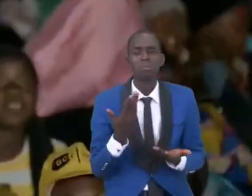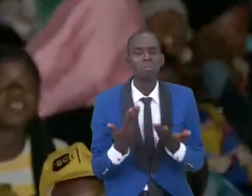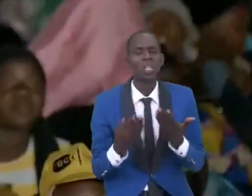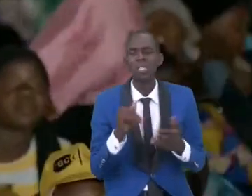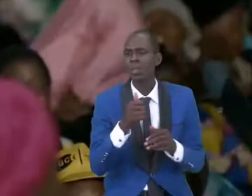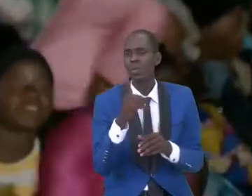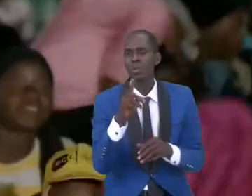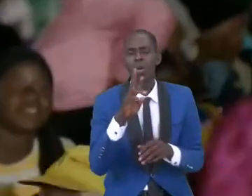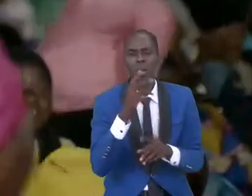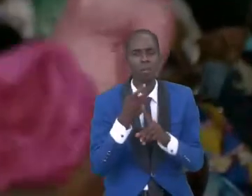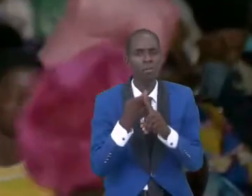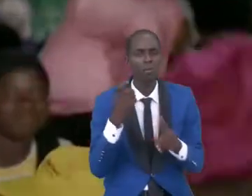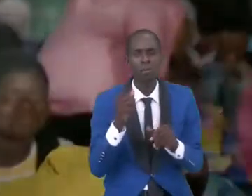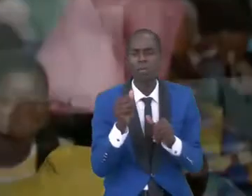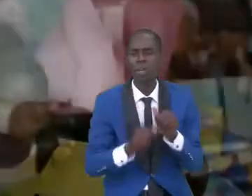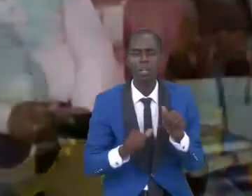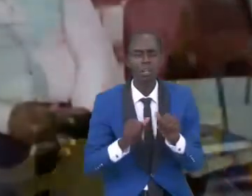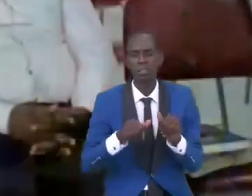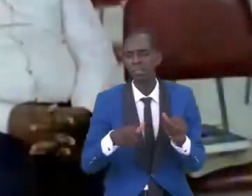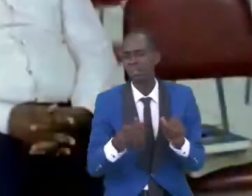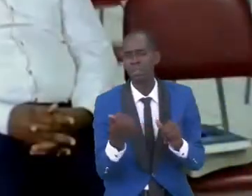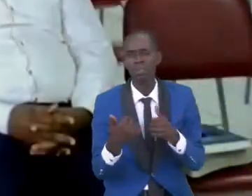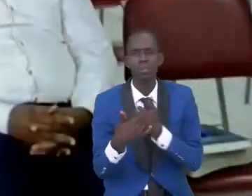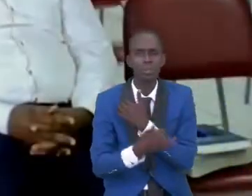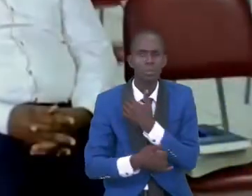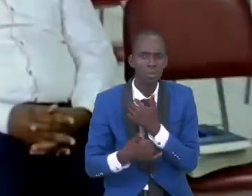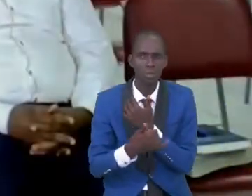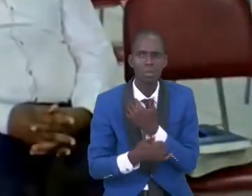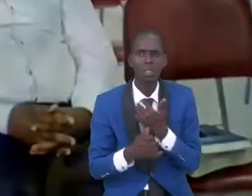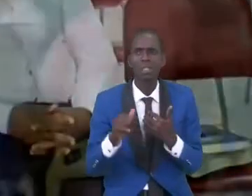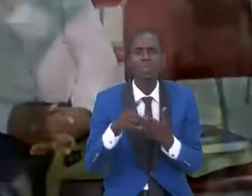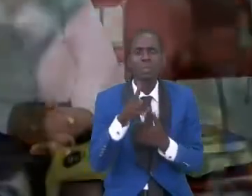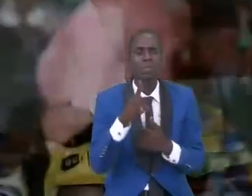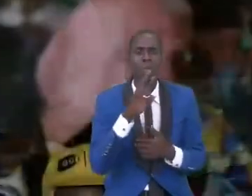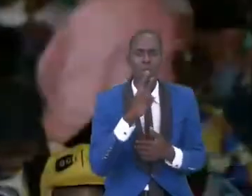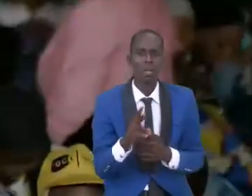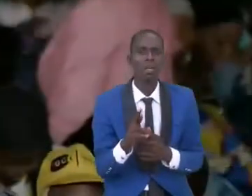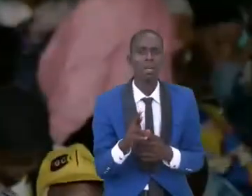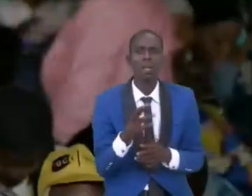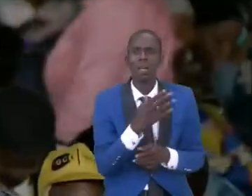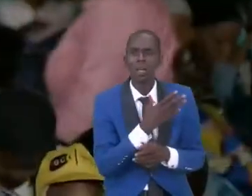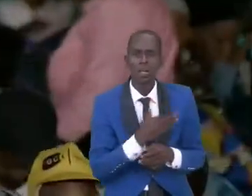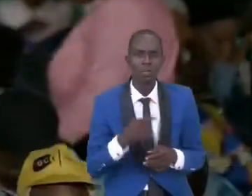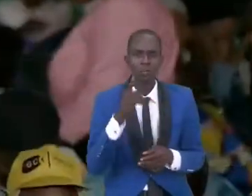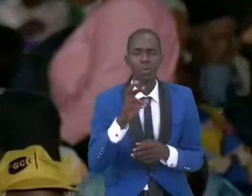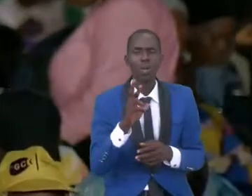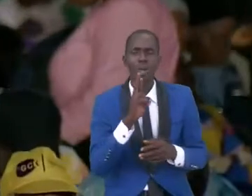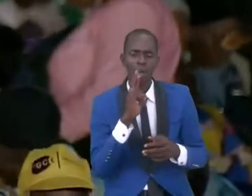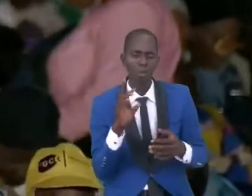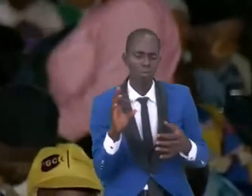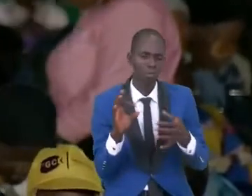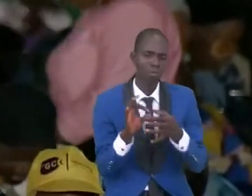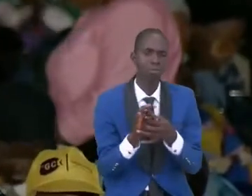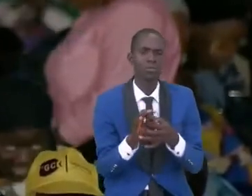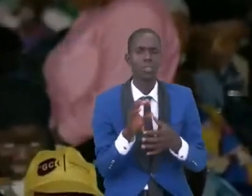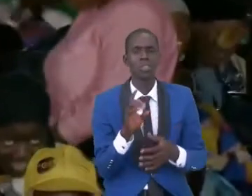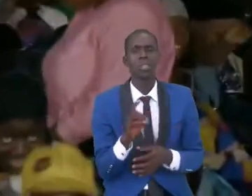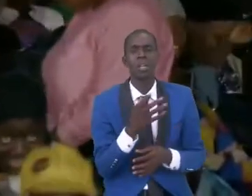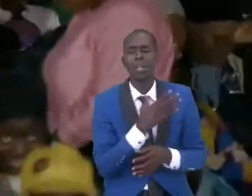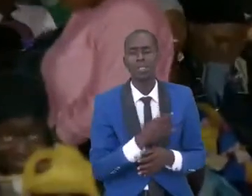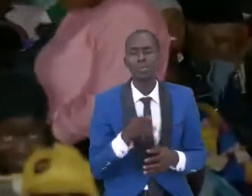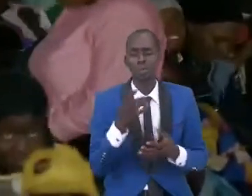every community, the same thing. Anywhere you are and you are connected and you want this